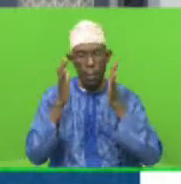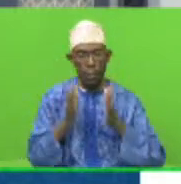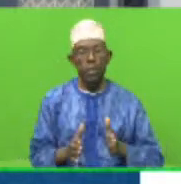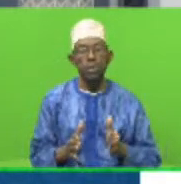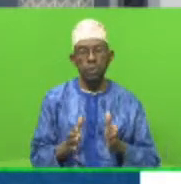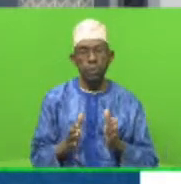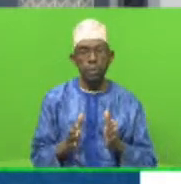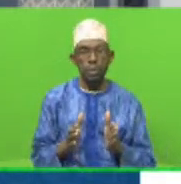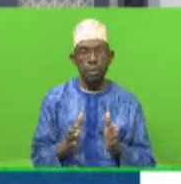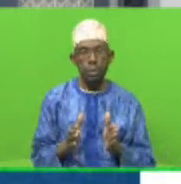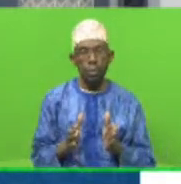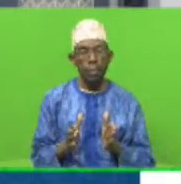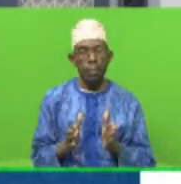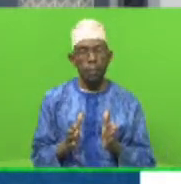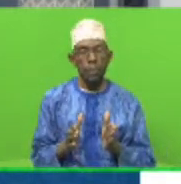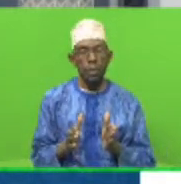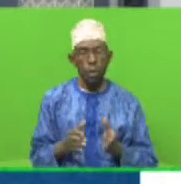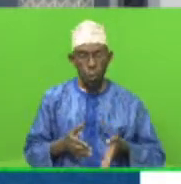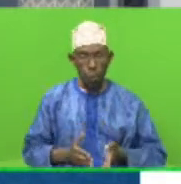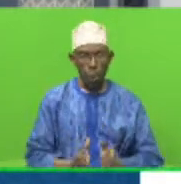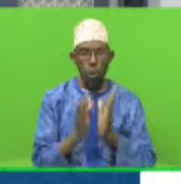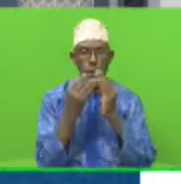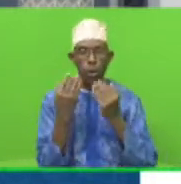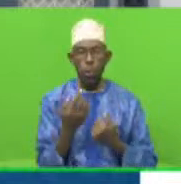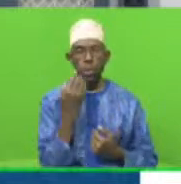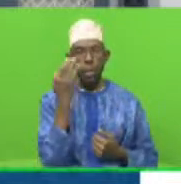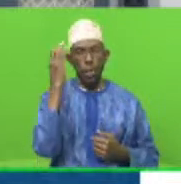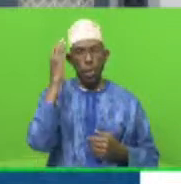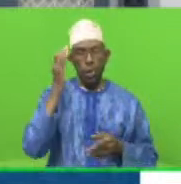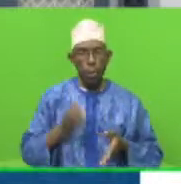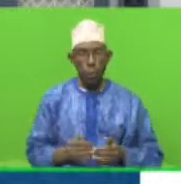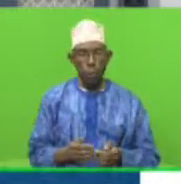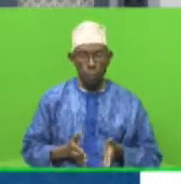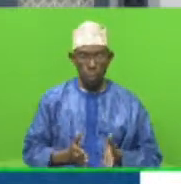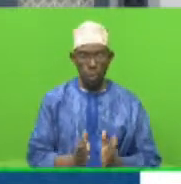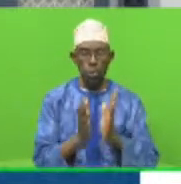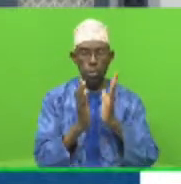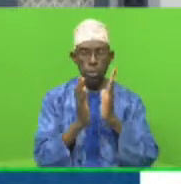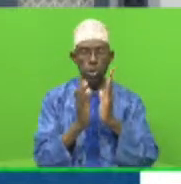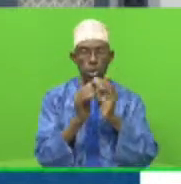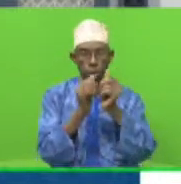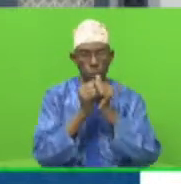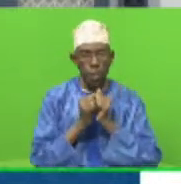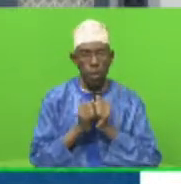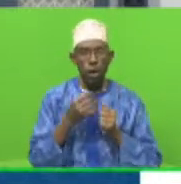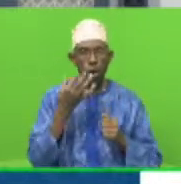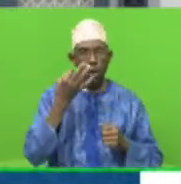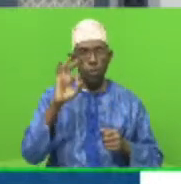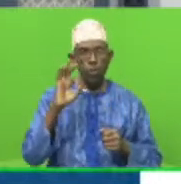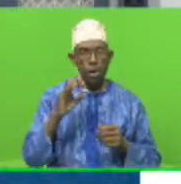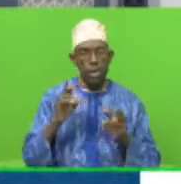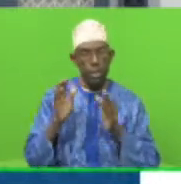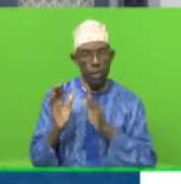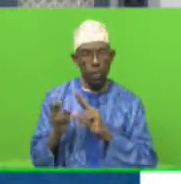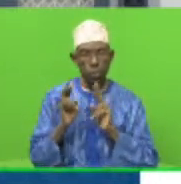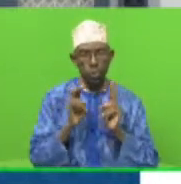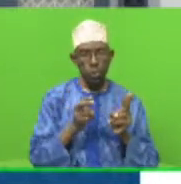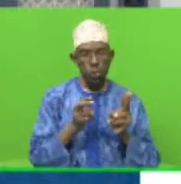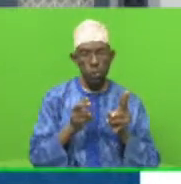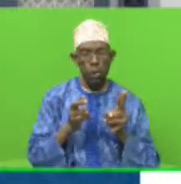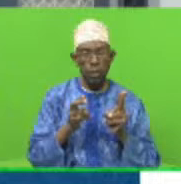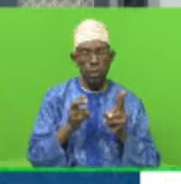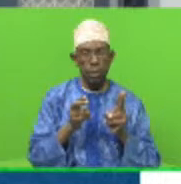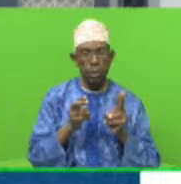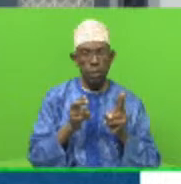being that is born except he is born in this state of natural